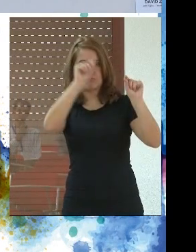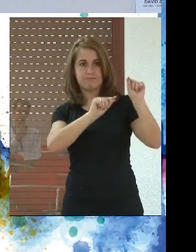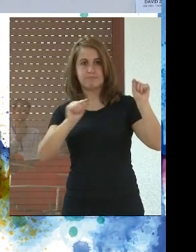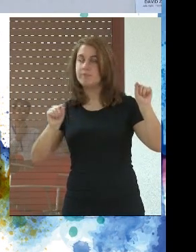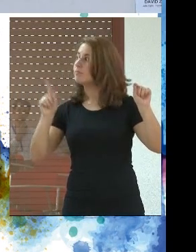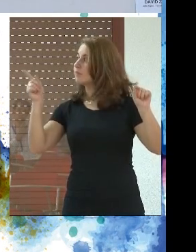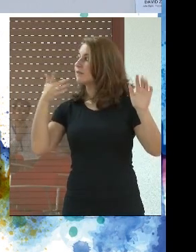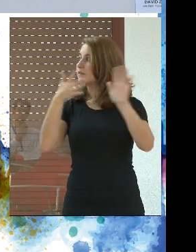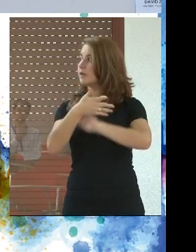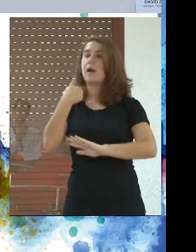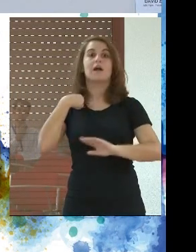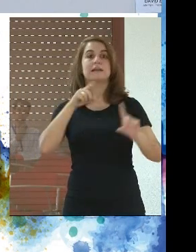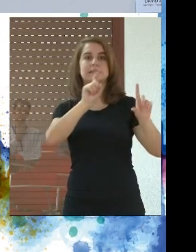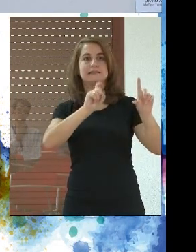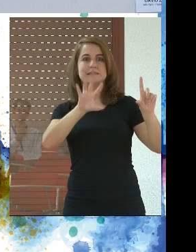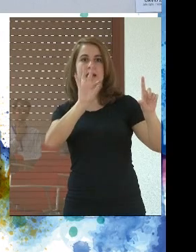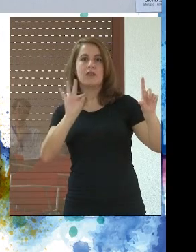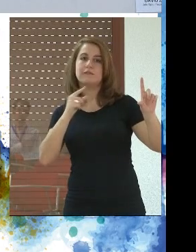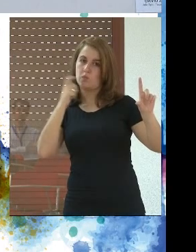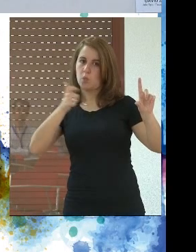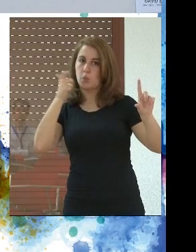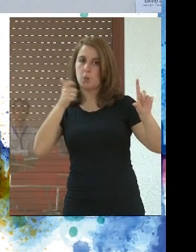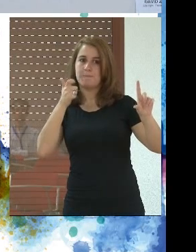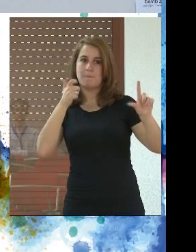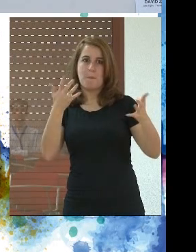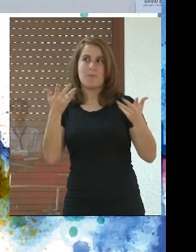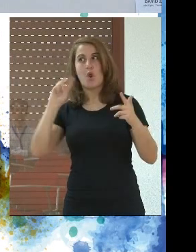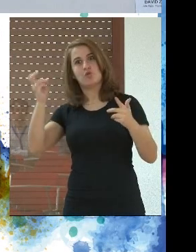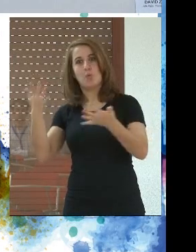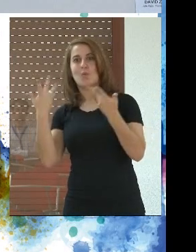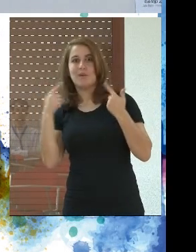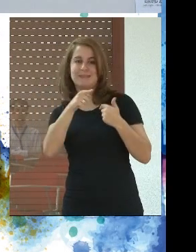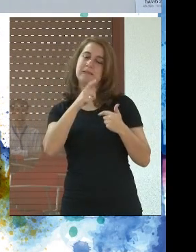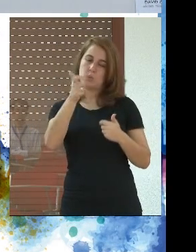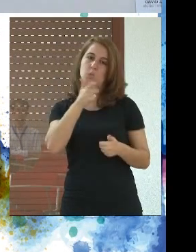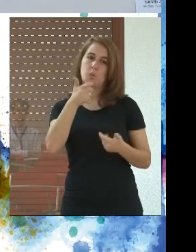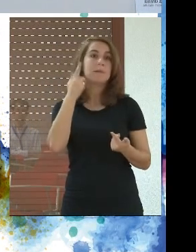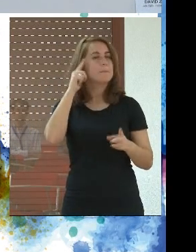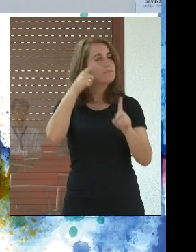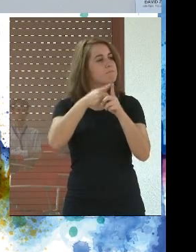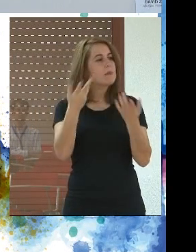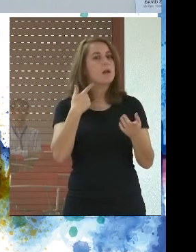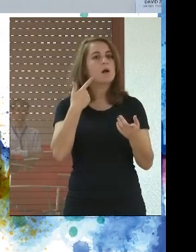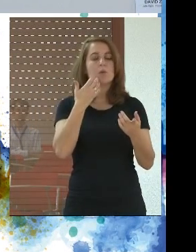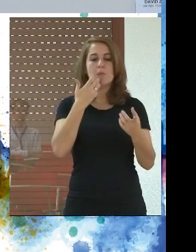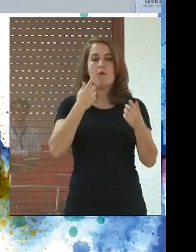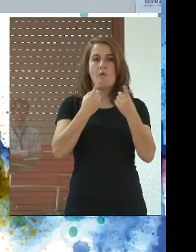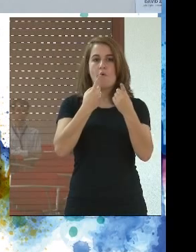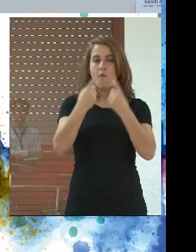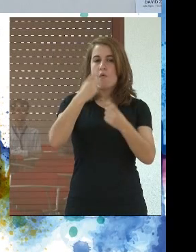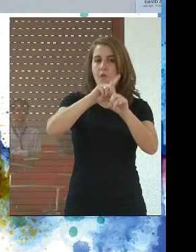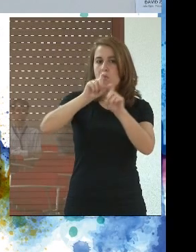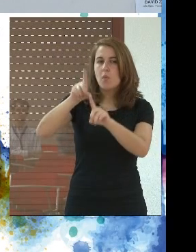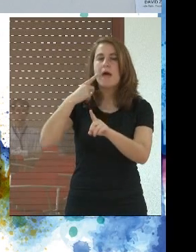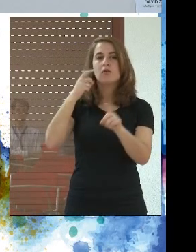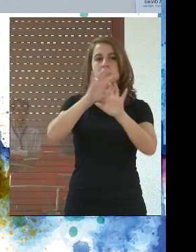much bigger, 9 by 5, so it's harder to select a command. It's fluid, but it's helpful to fill out